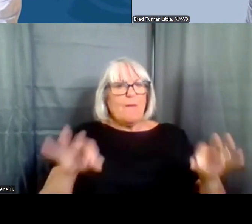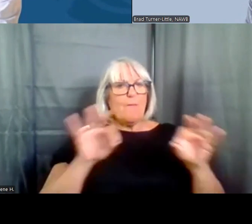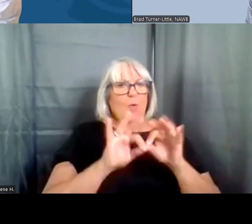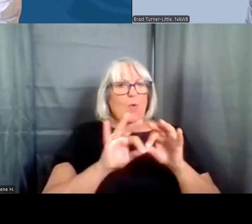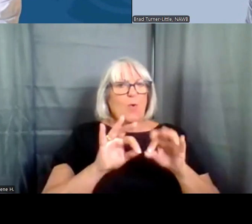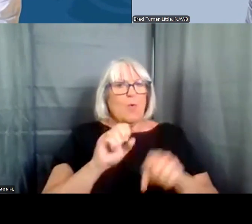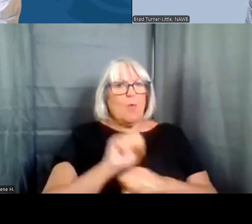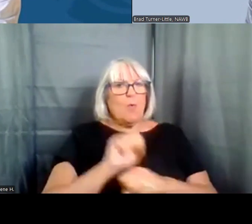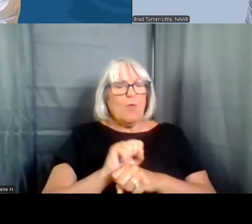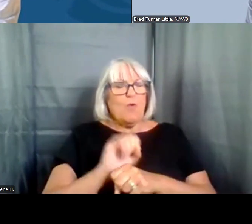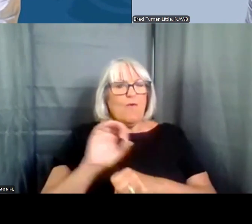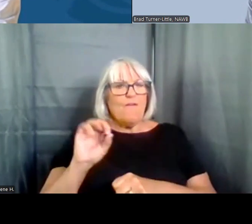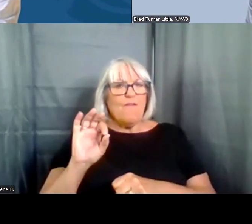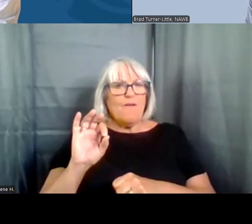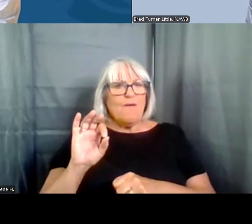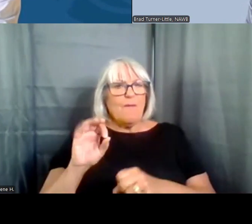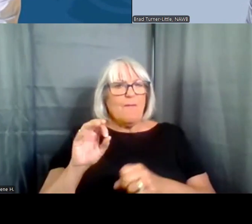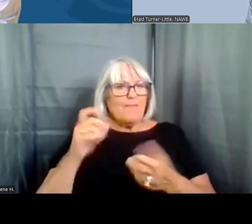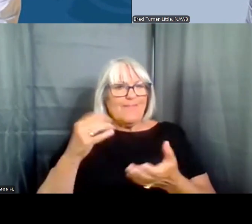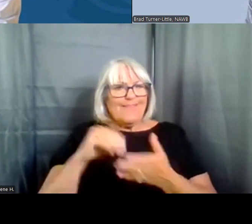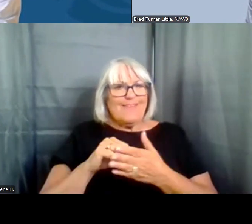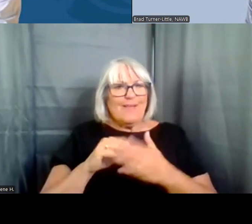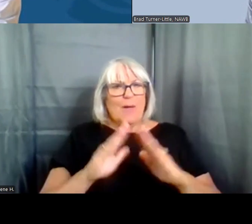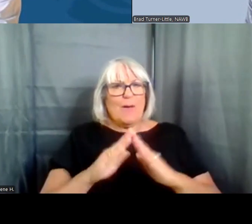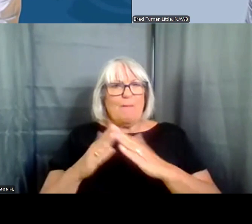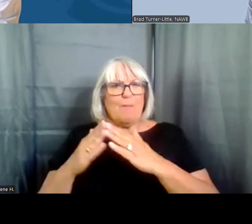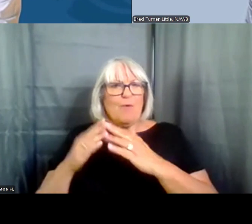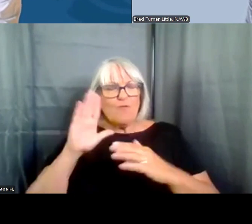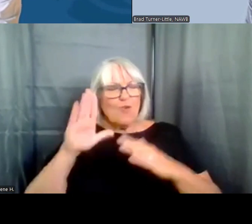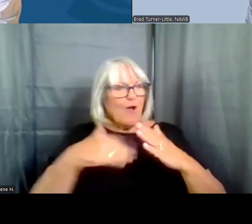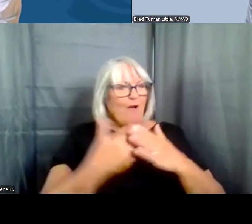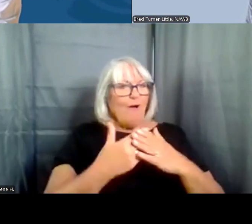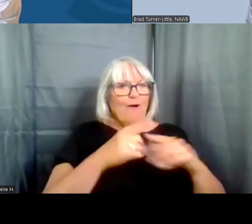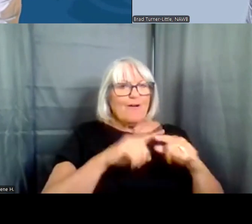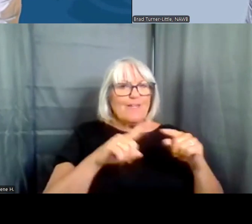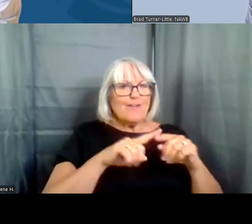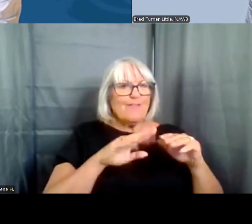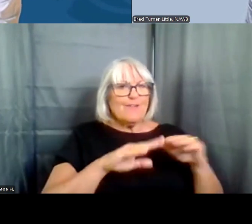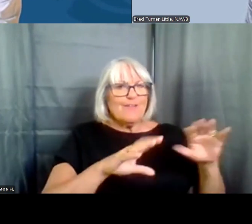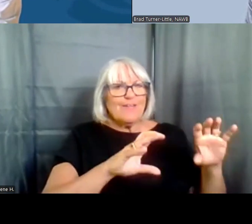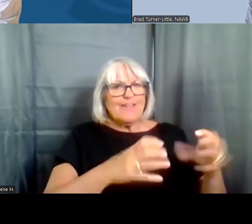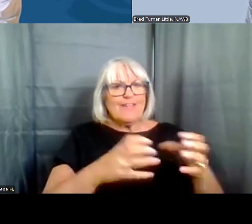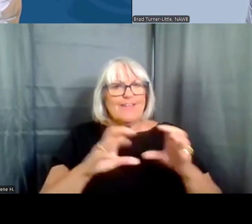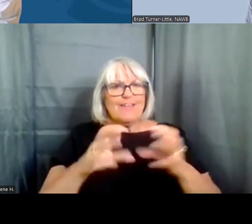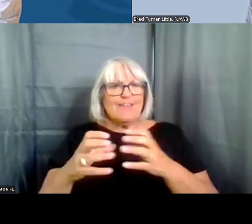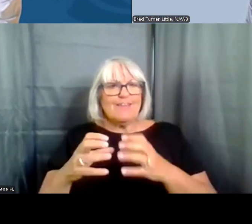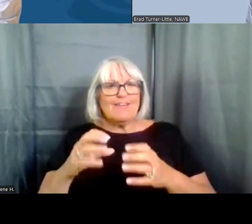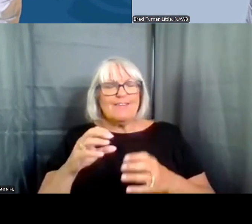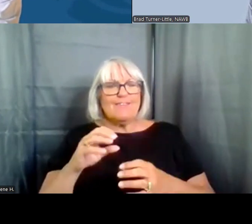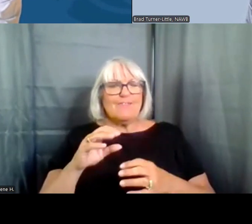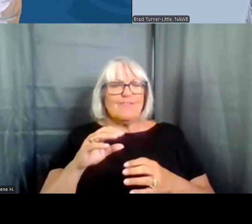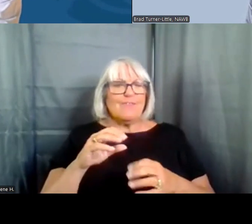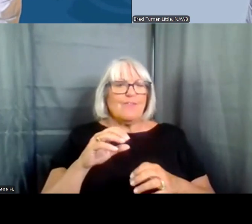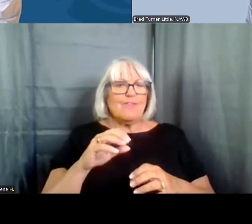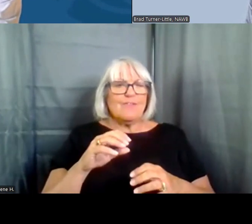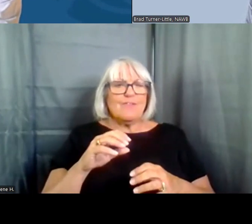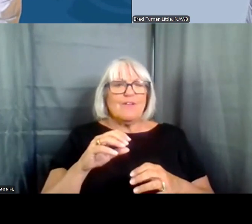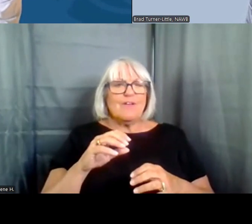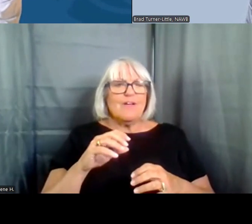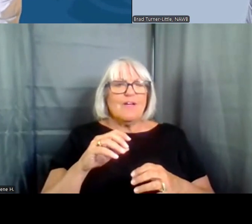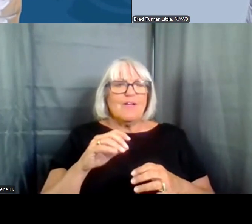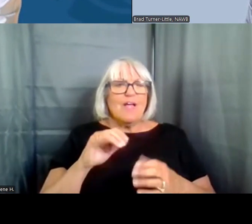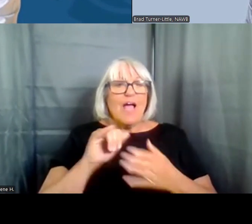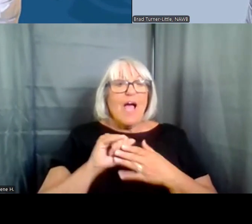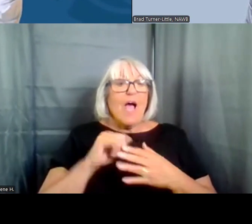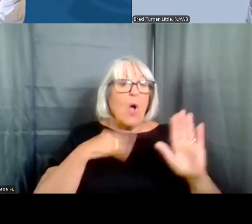right kind of workforce ecosystem for all sectors, including those connected to direct healthcare. I will say, I did mention the appropriations